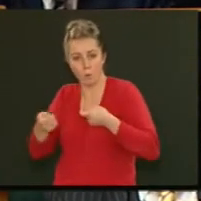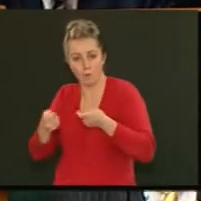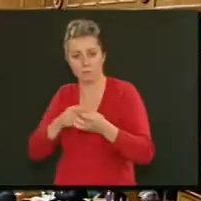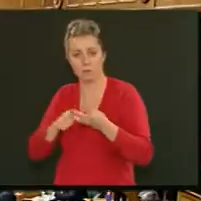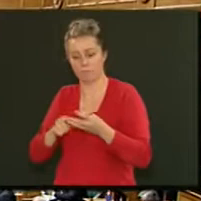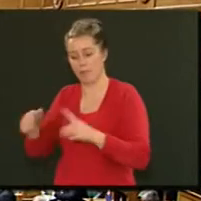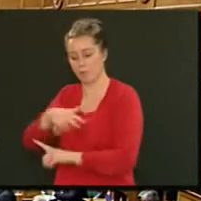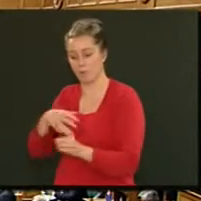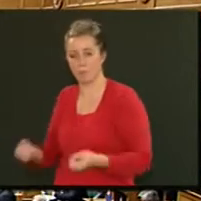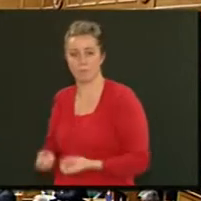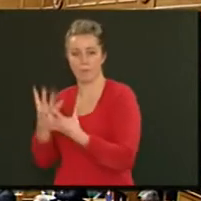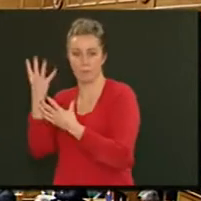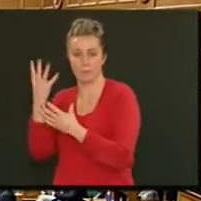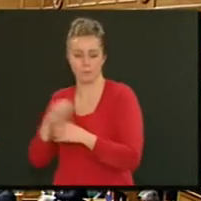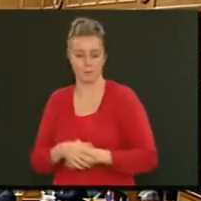development.